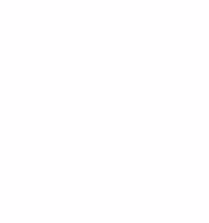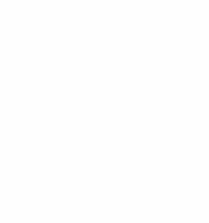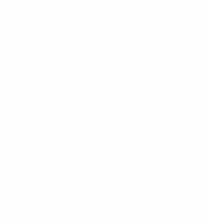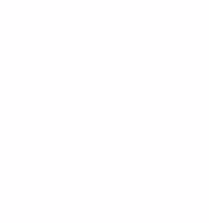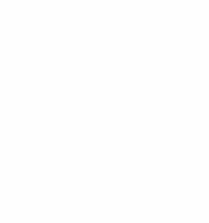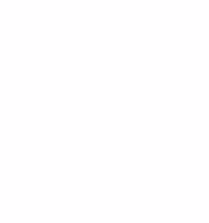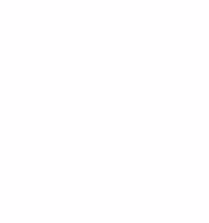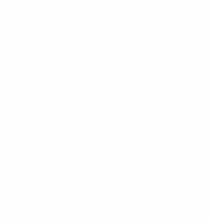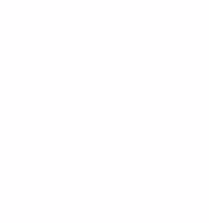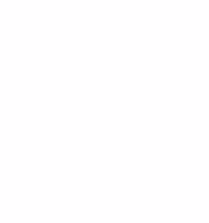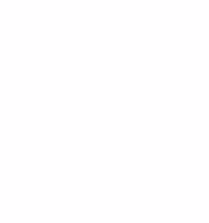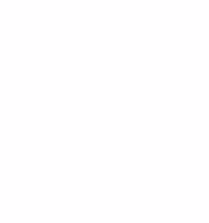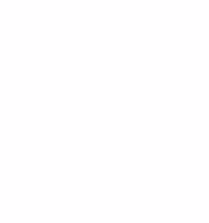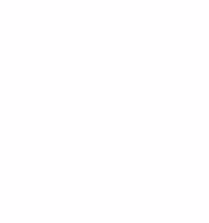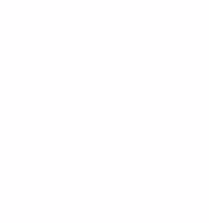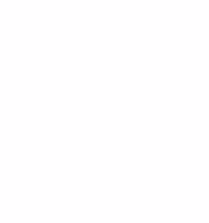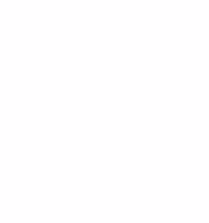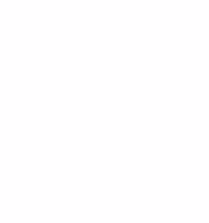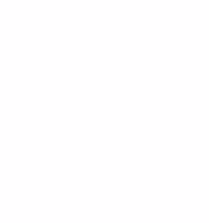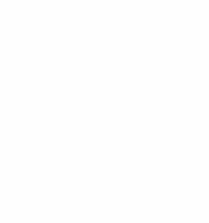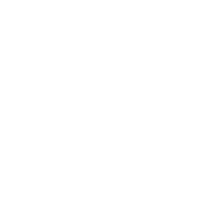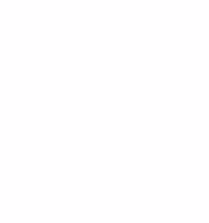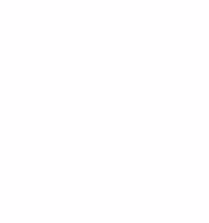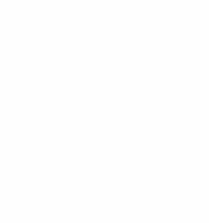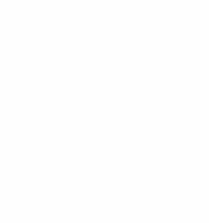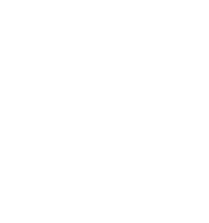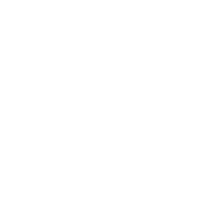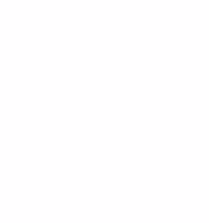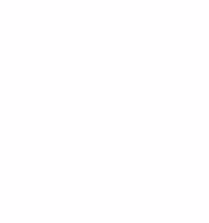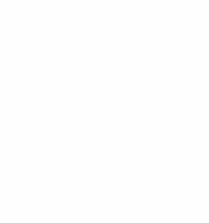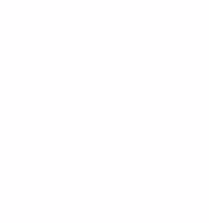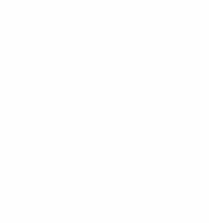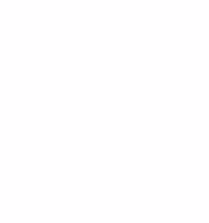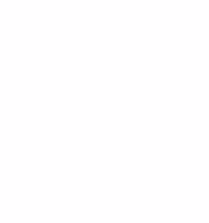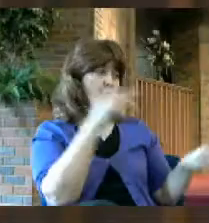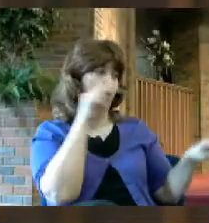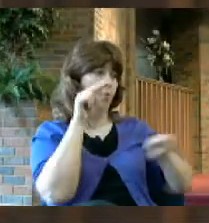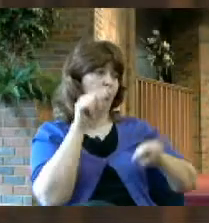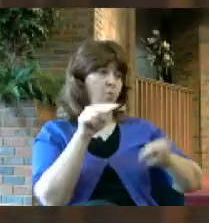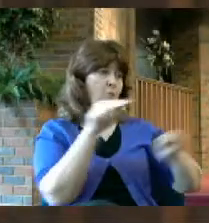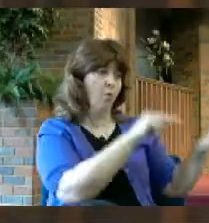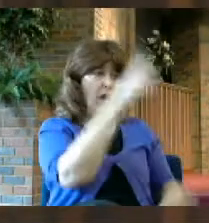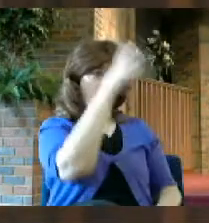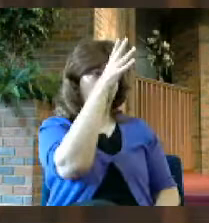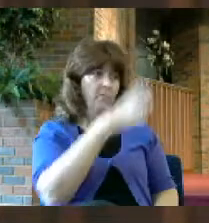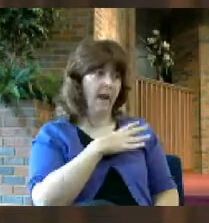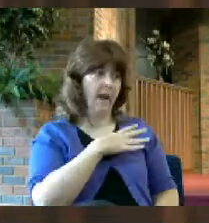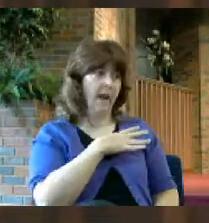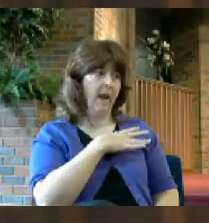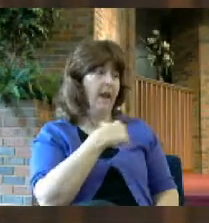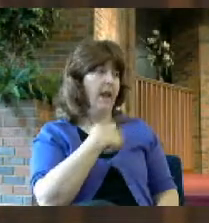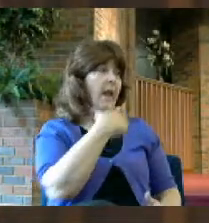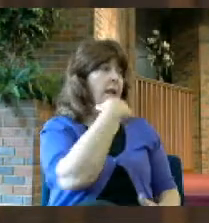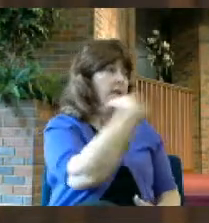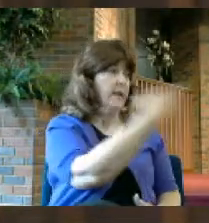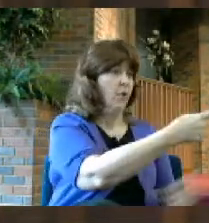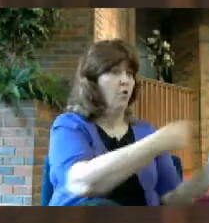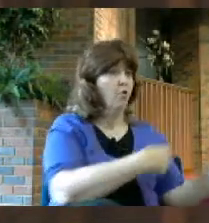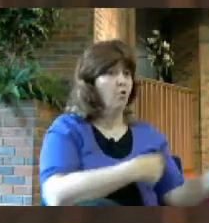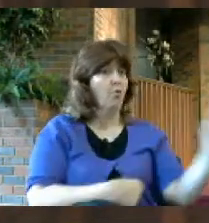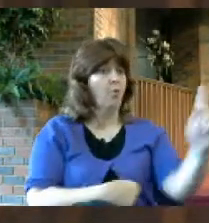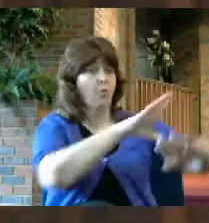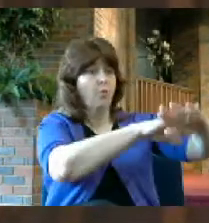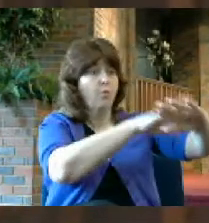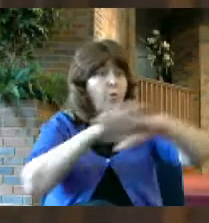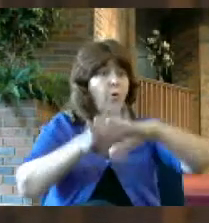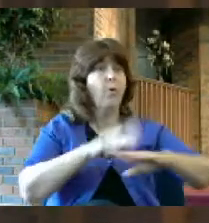And as the watchman, if I send you to the people and tell you to warn the people of the harm that's coming their way,